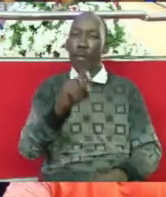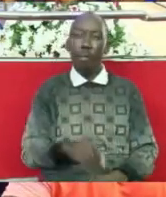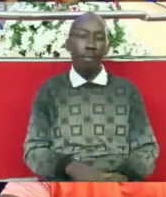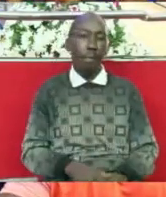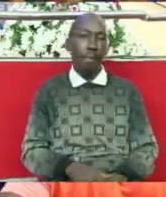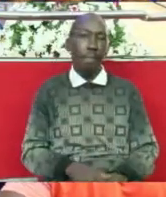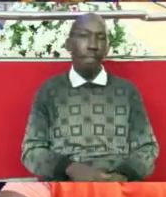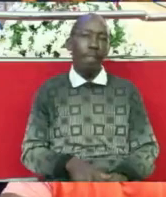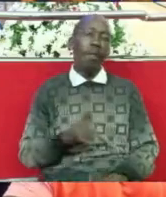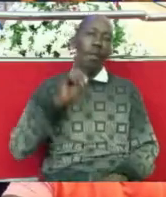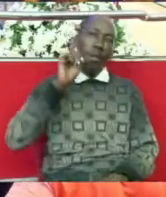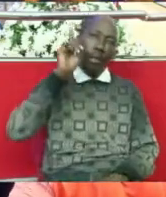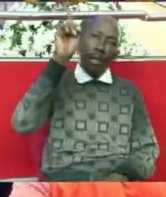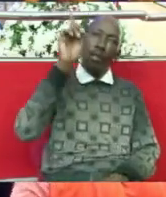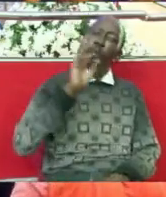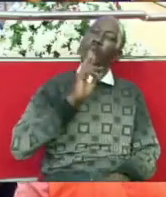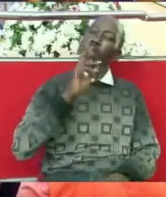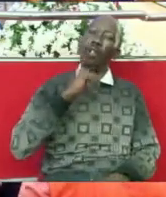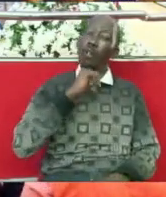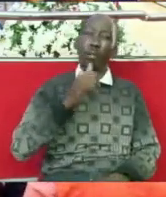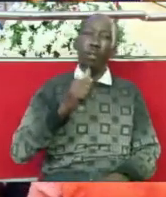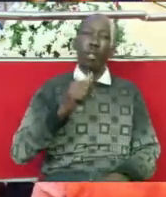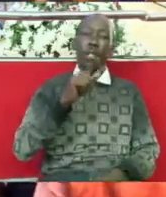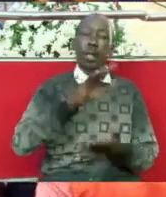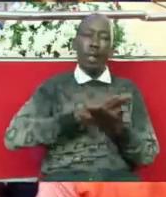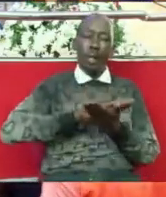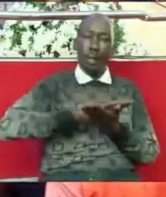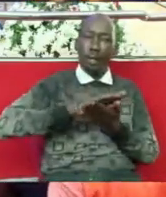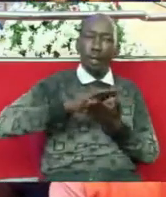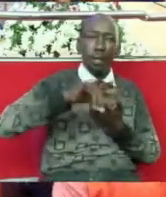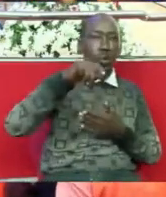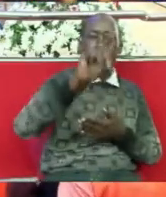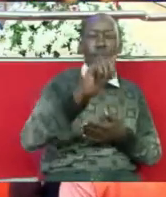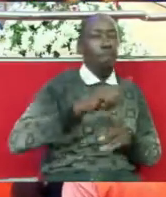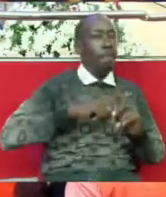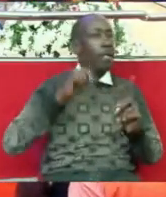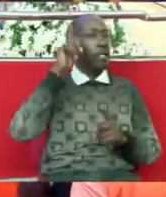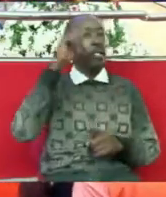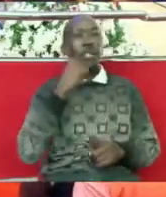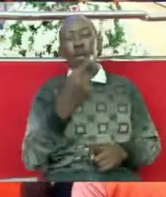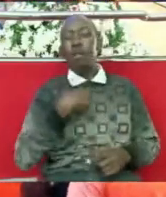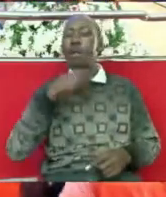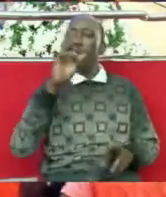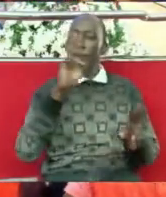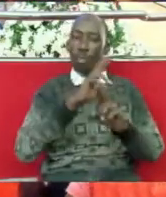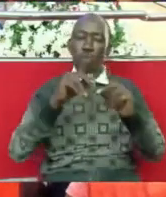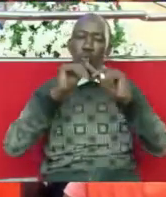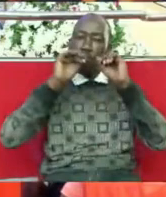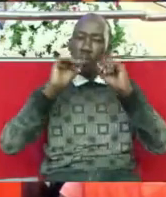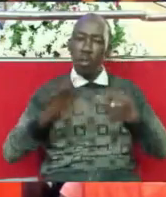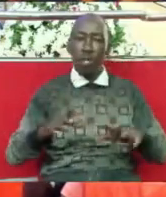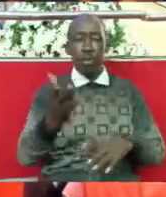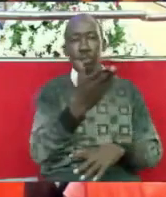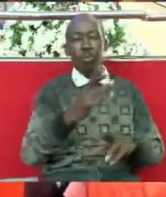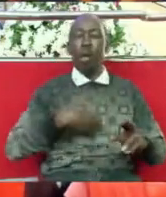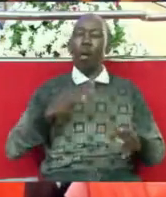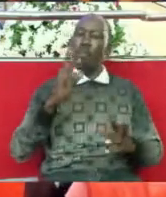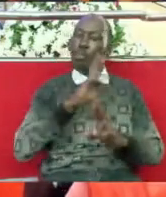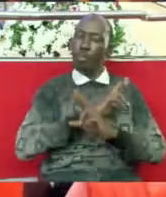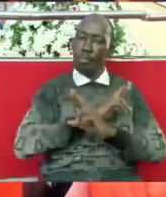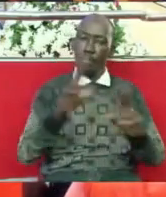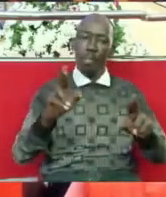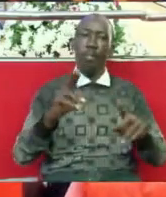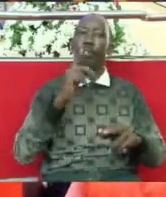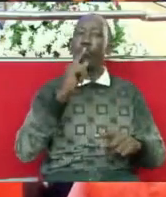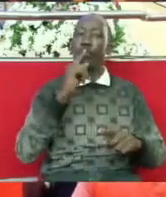He is not saying cleanse yourself. He is saying I'm willing to cleanse you. I am willing to